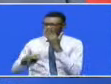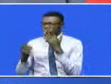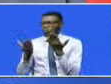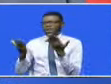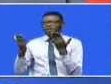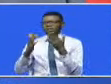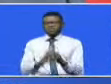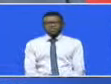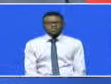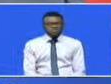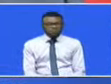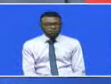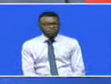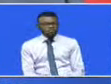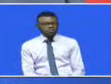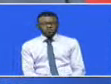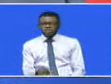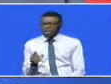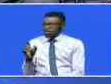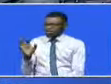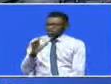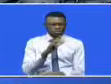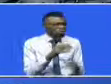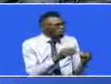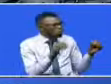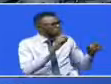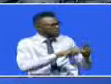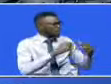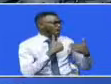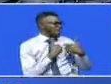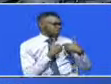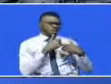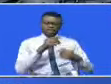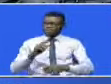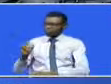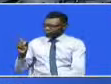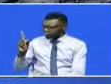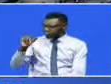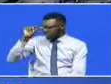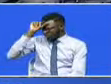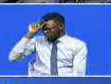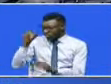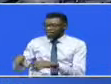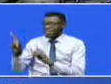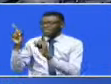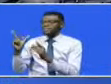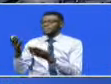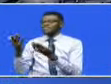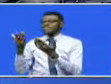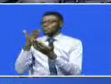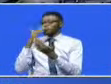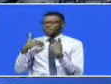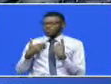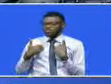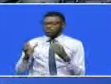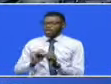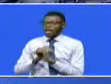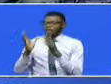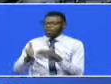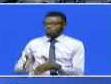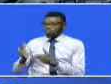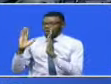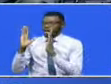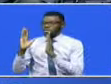Which never works because we've had austerity for a long time. They should have come out with also some very clear measures that they are going